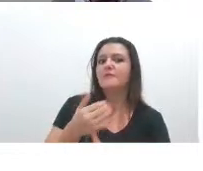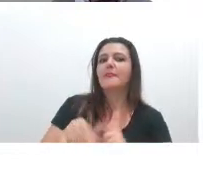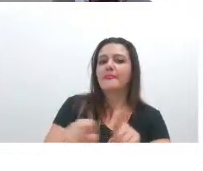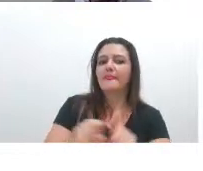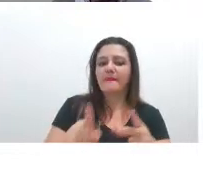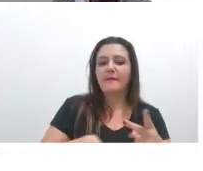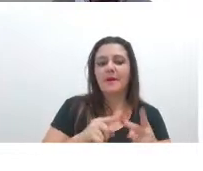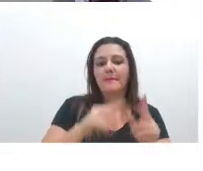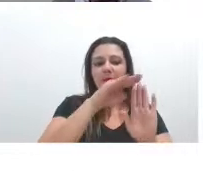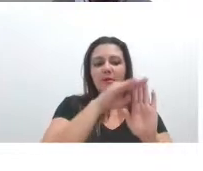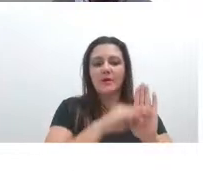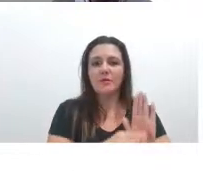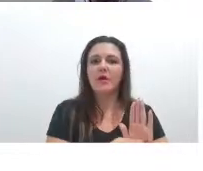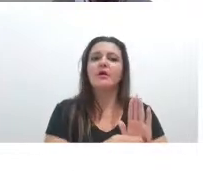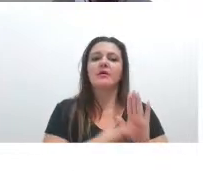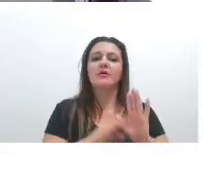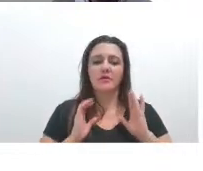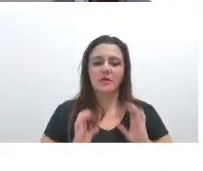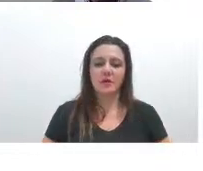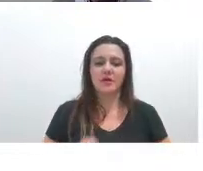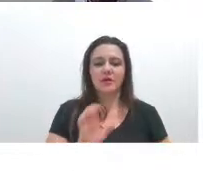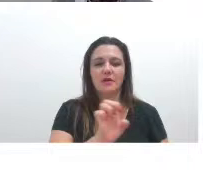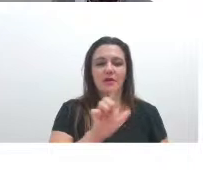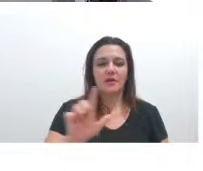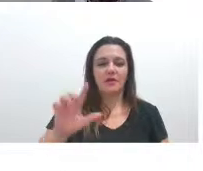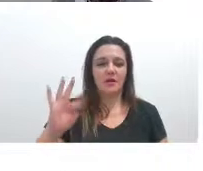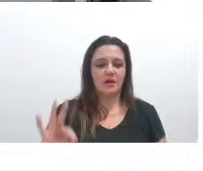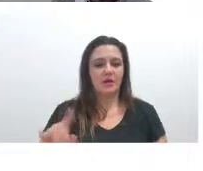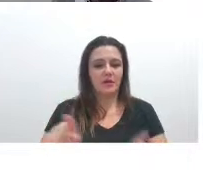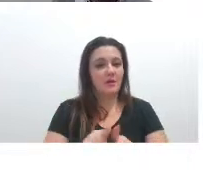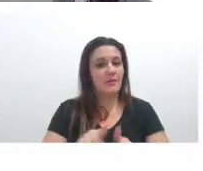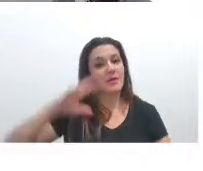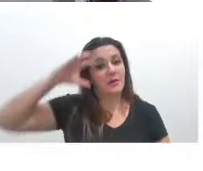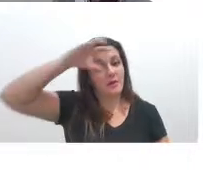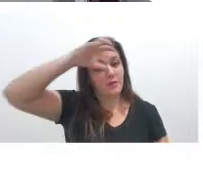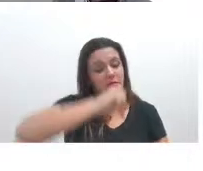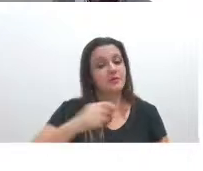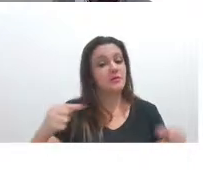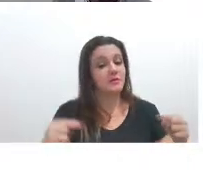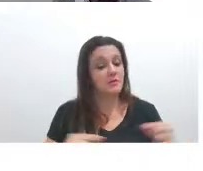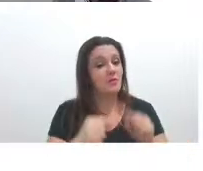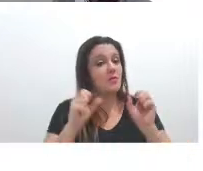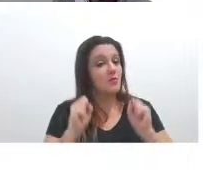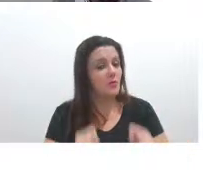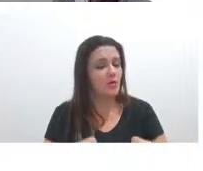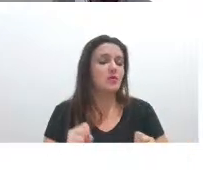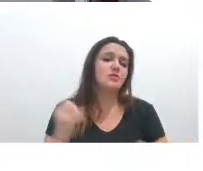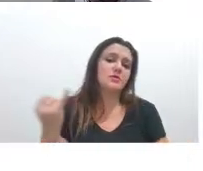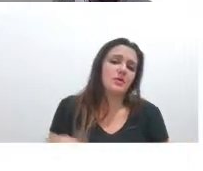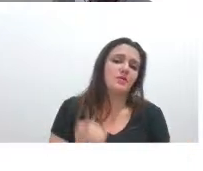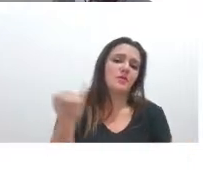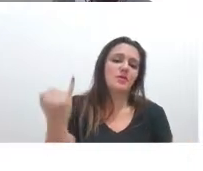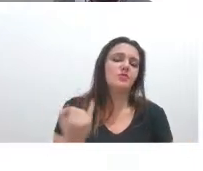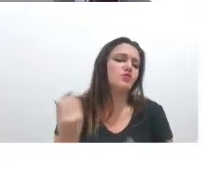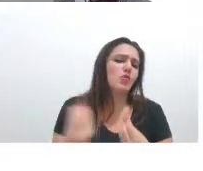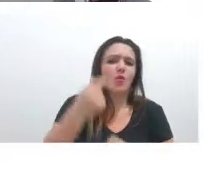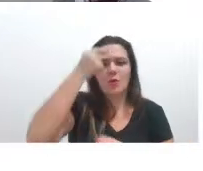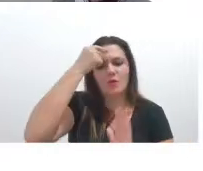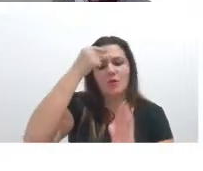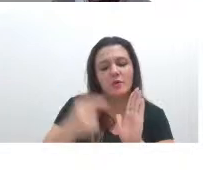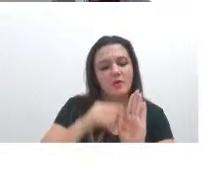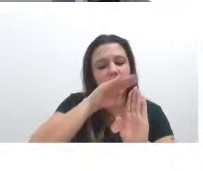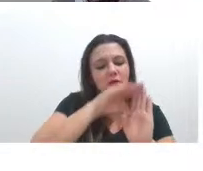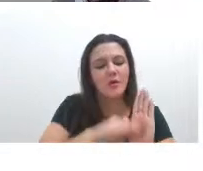in ELT and learning can be drawn upon. And it will also be helpful to list how AI may or may not be used for specific